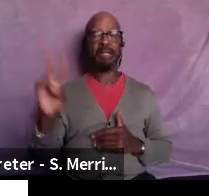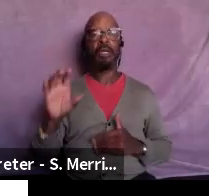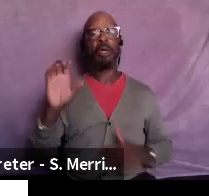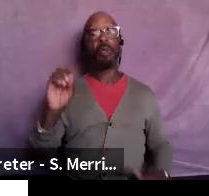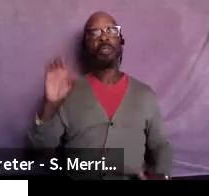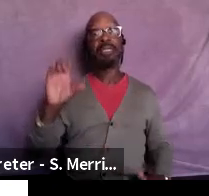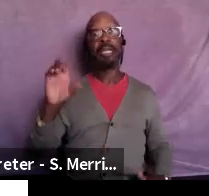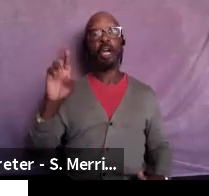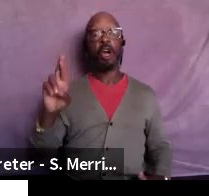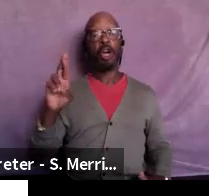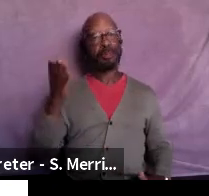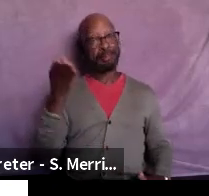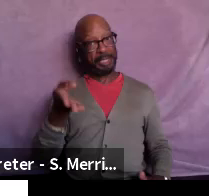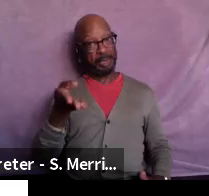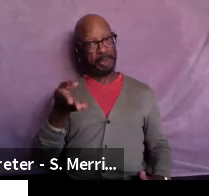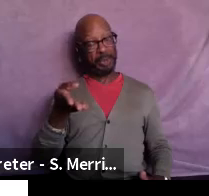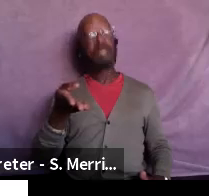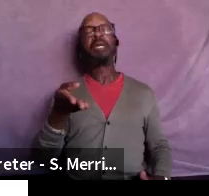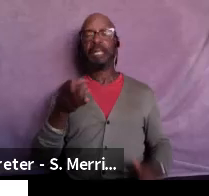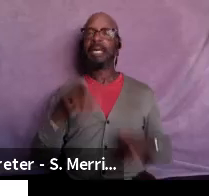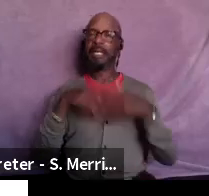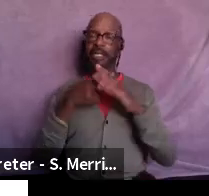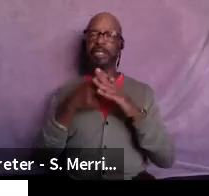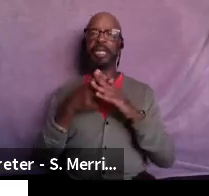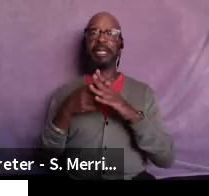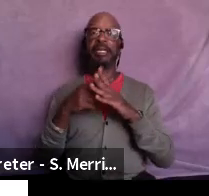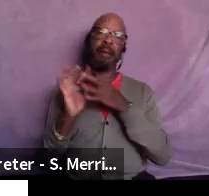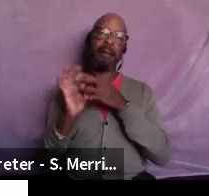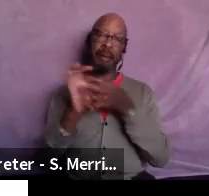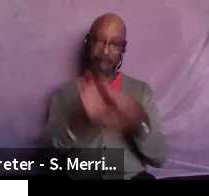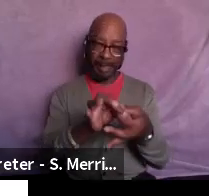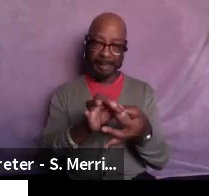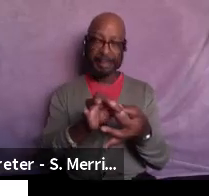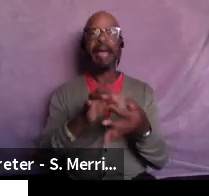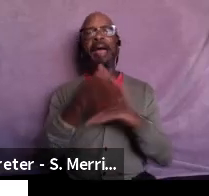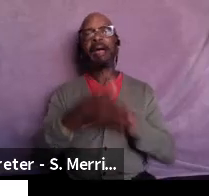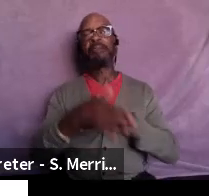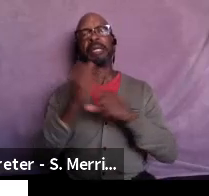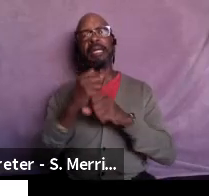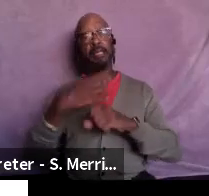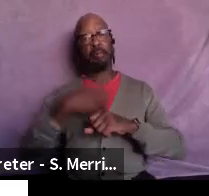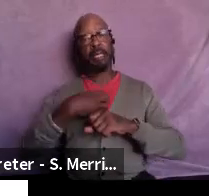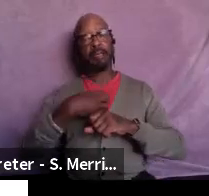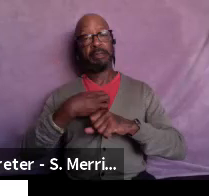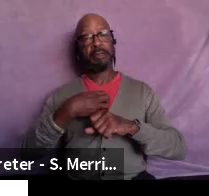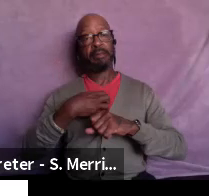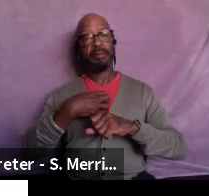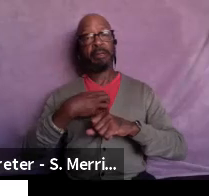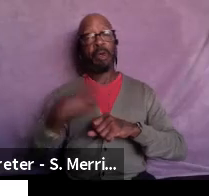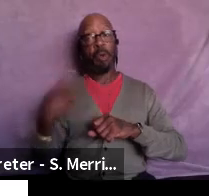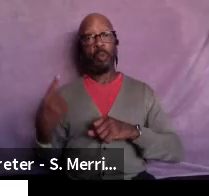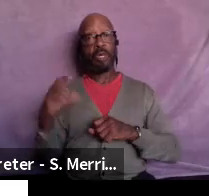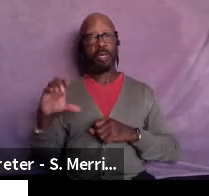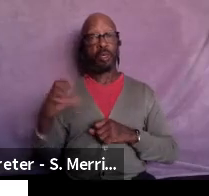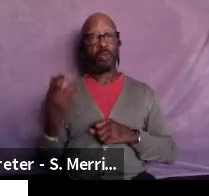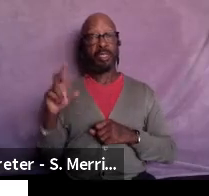here initiated a compliance review after it received a complaint on behalf of one Christus